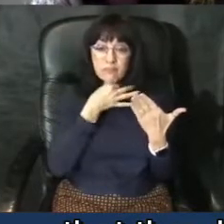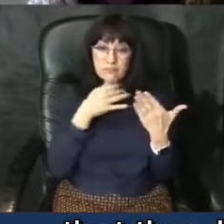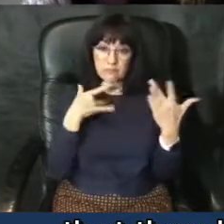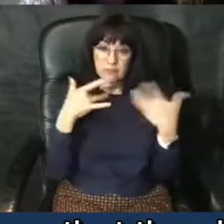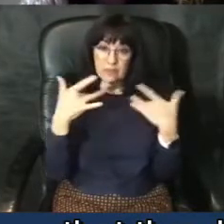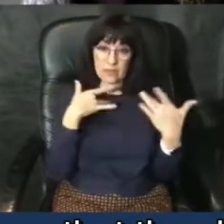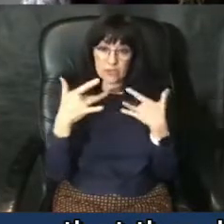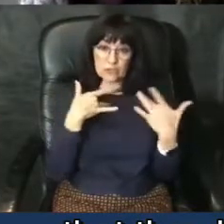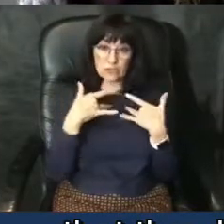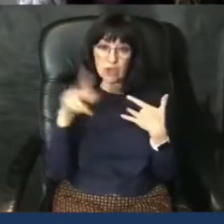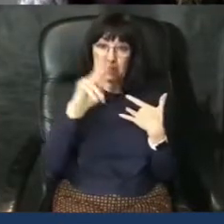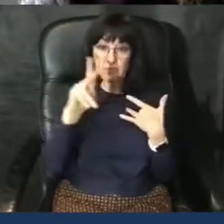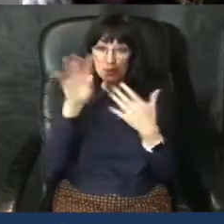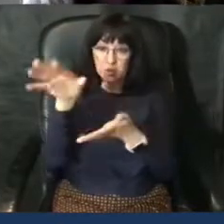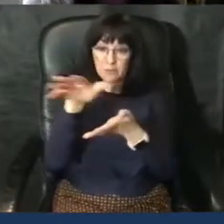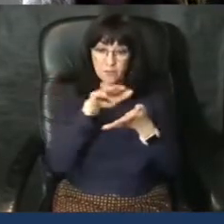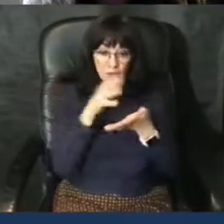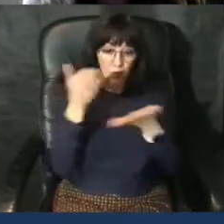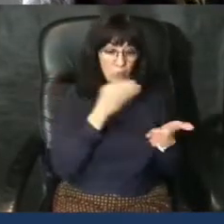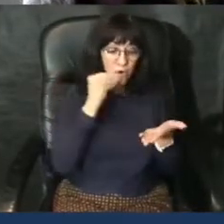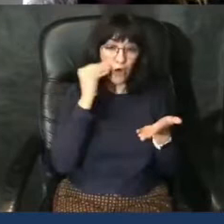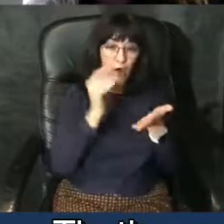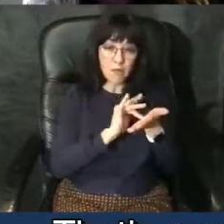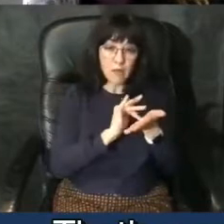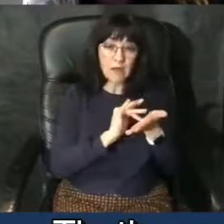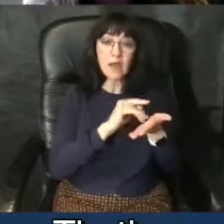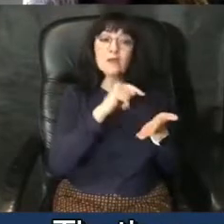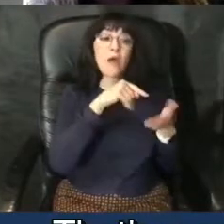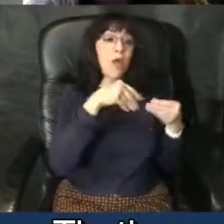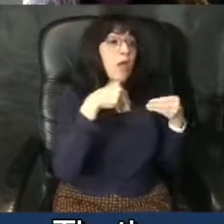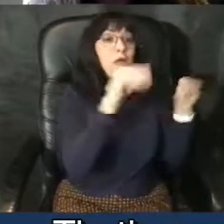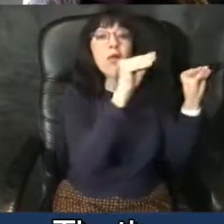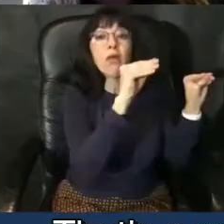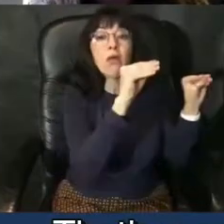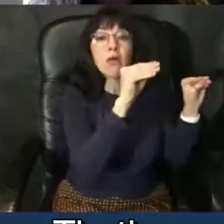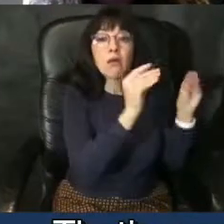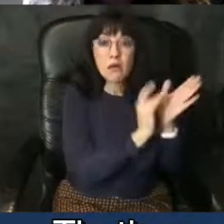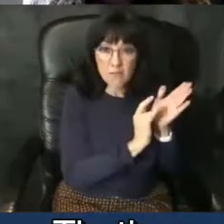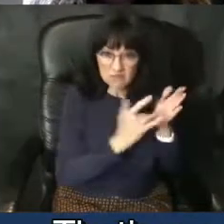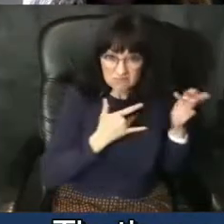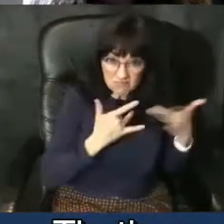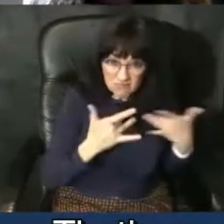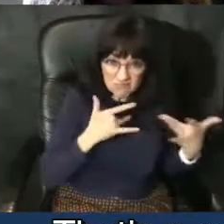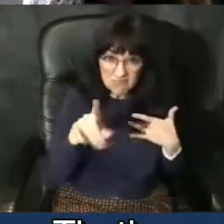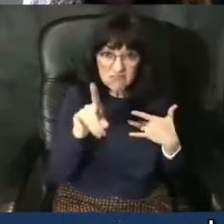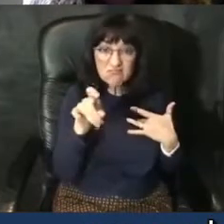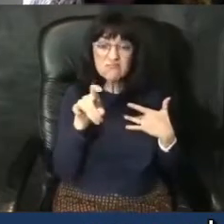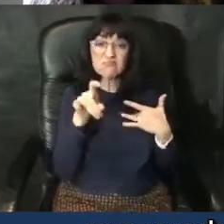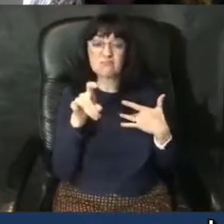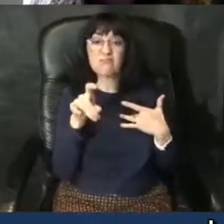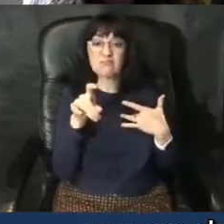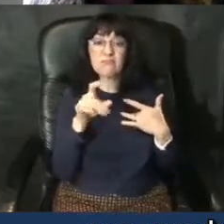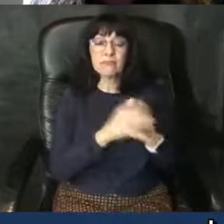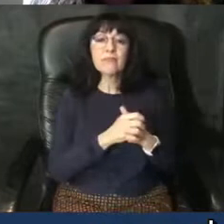people selling their medications? That's a great question, Tiffany, and we'll be able to say is that we